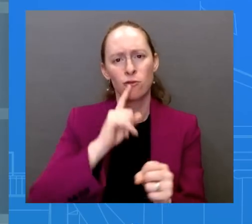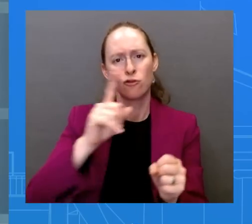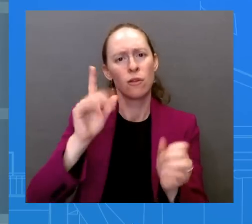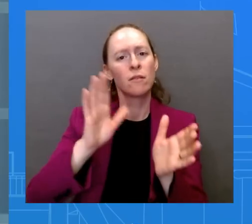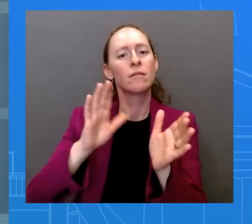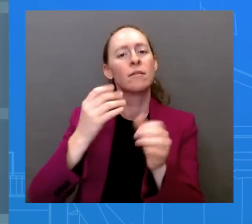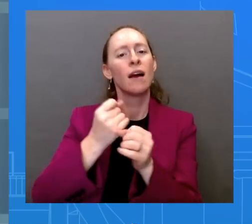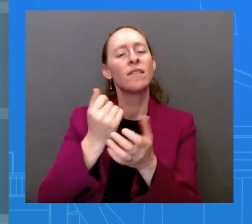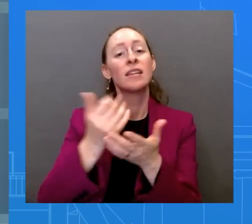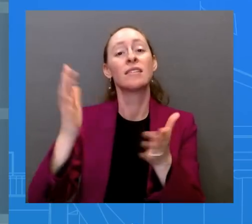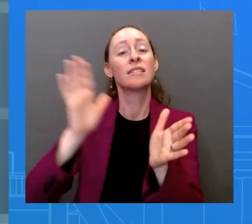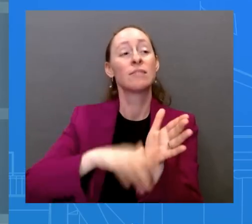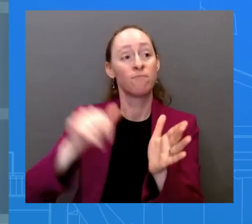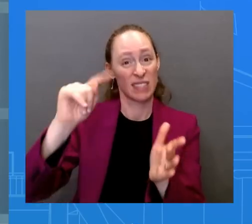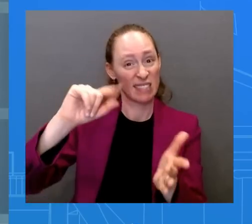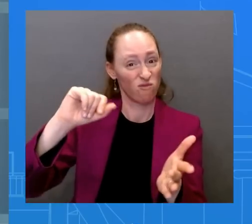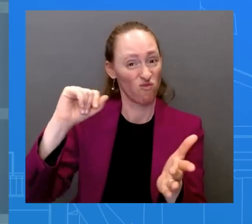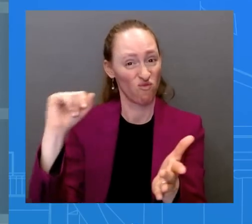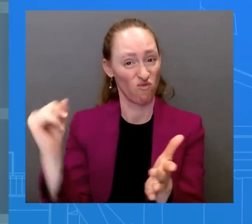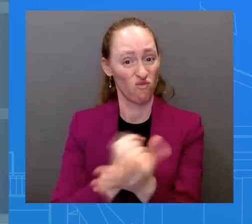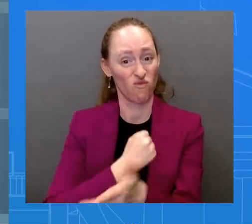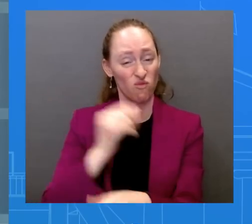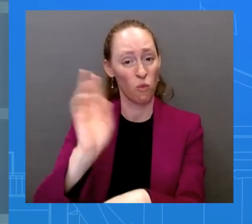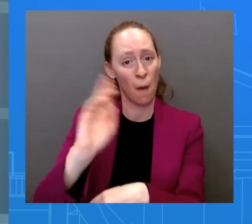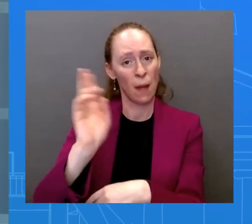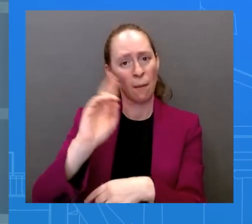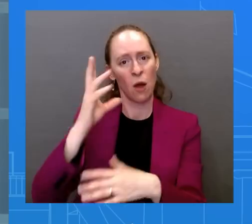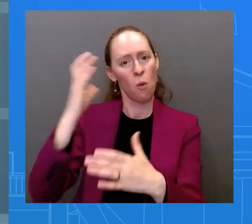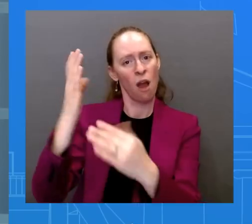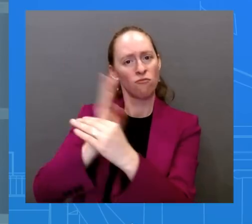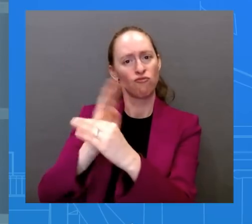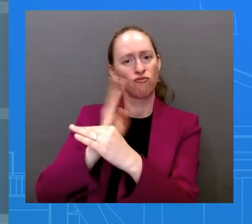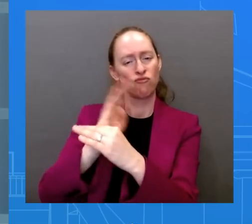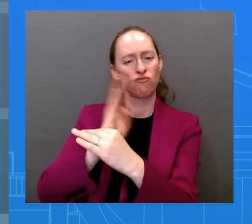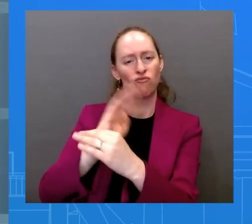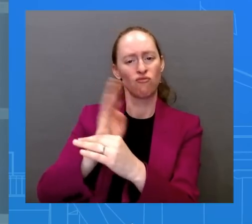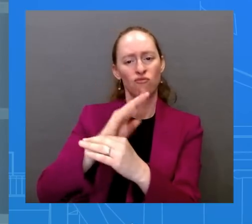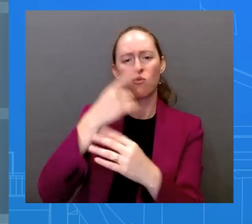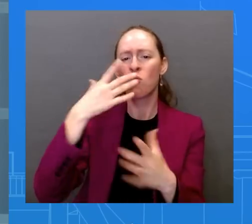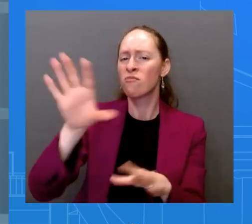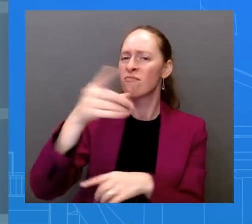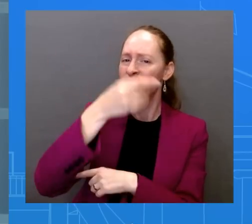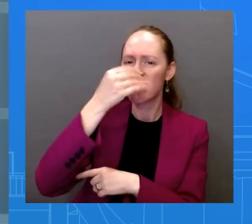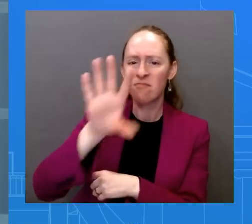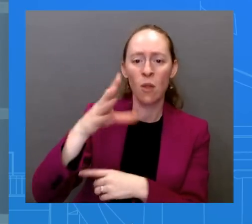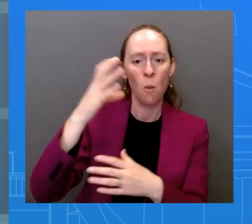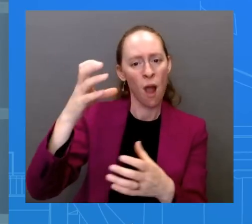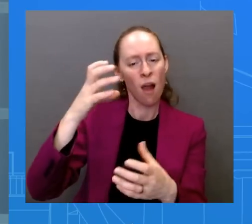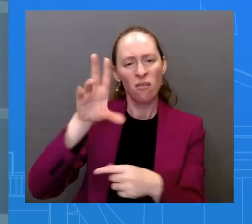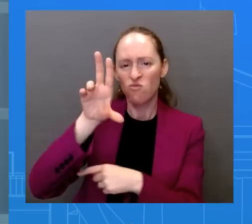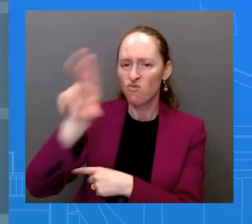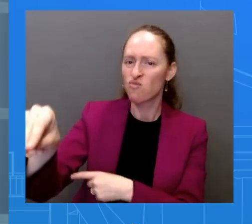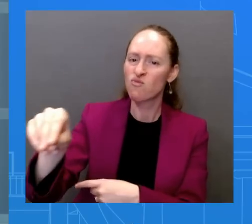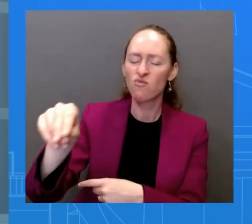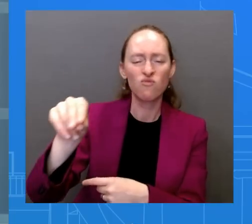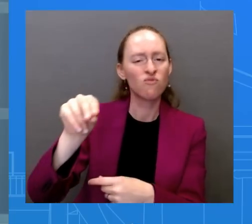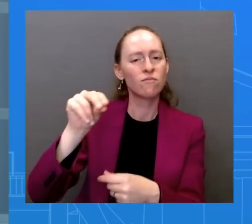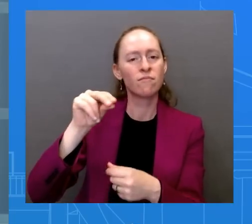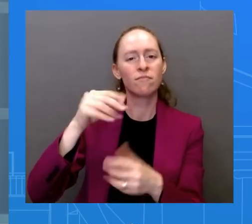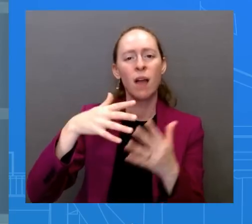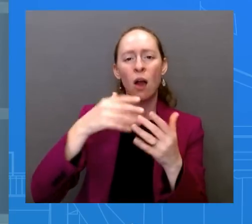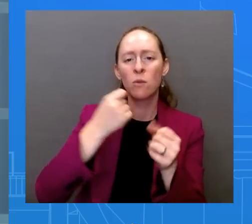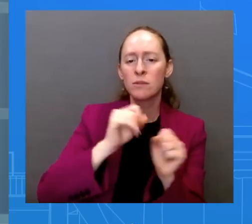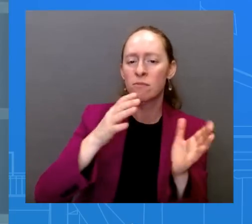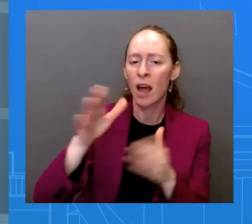to lower cost for the American people. Again, voted against the American Rescue Plan, voted against Inflation Reduction Act. That helps lower cost for